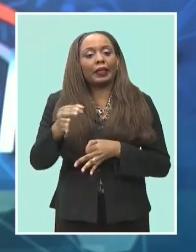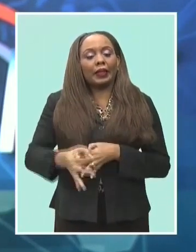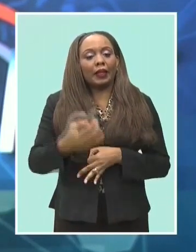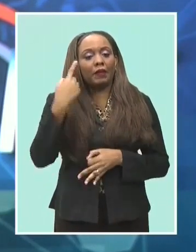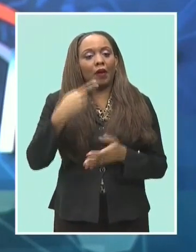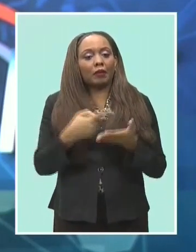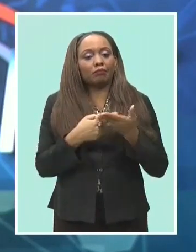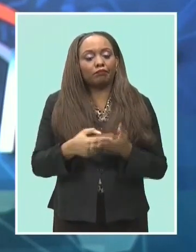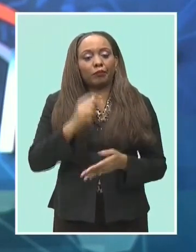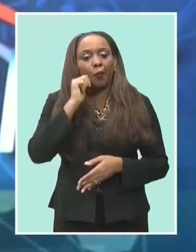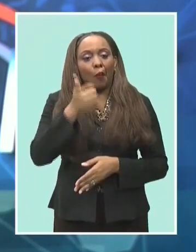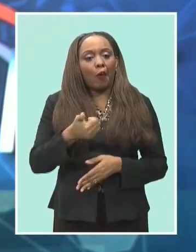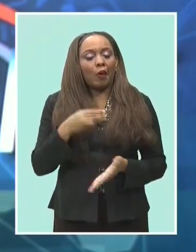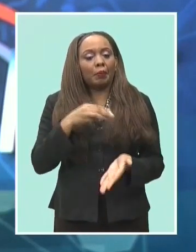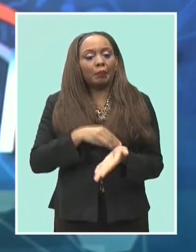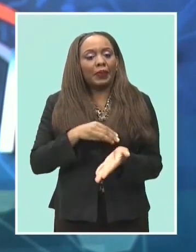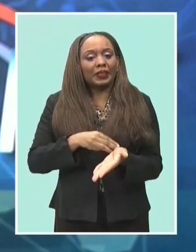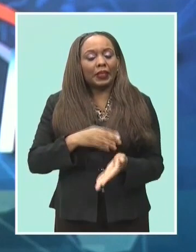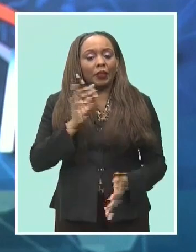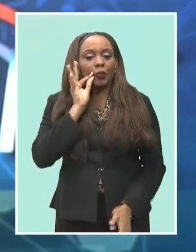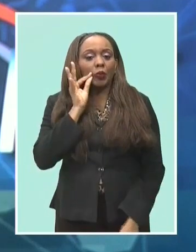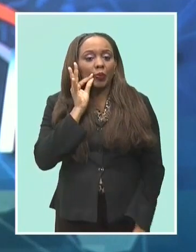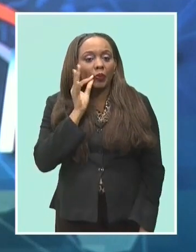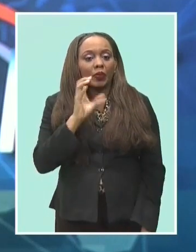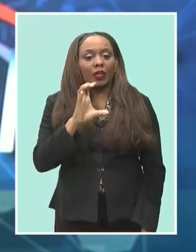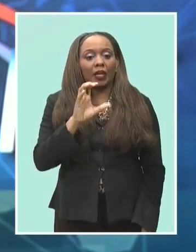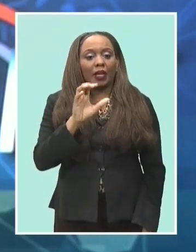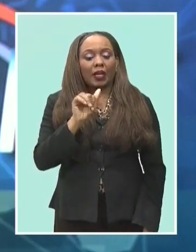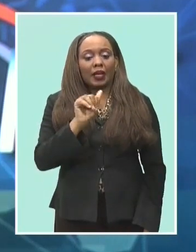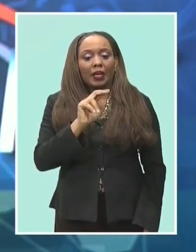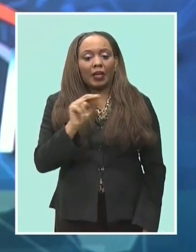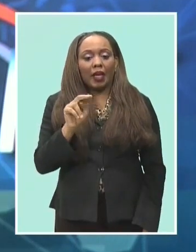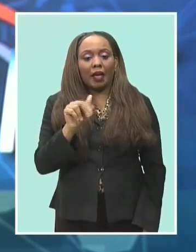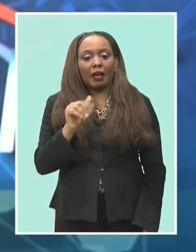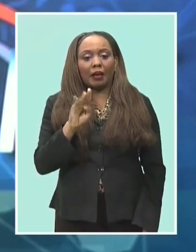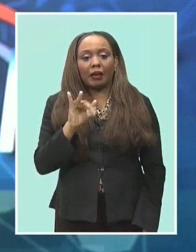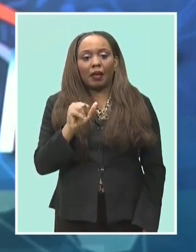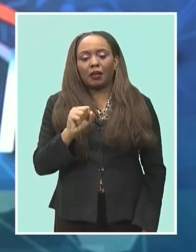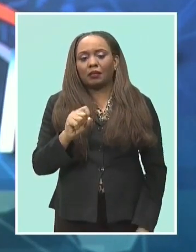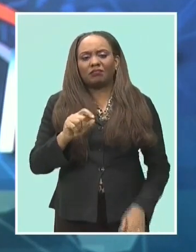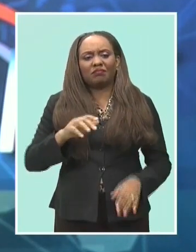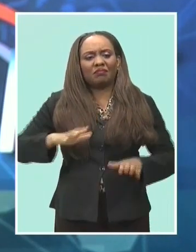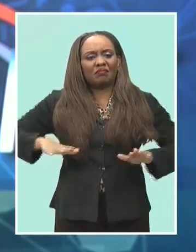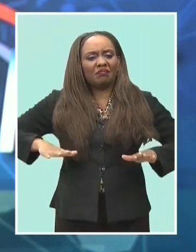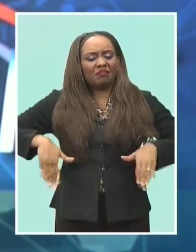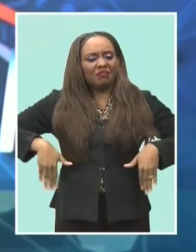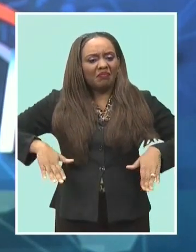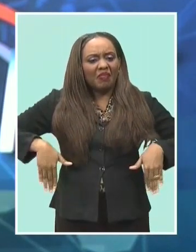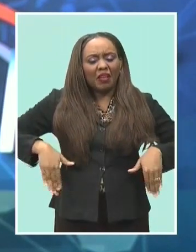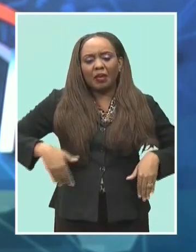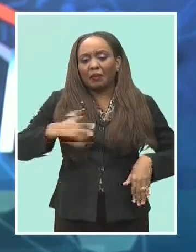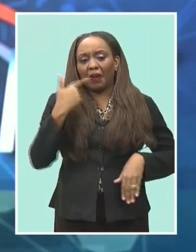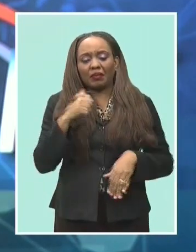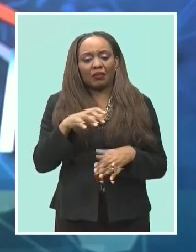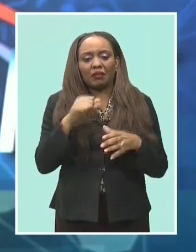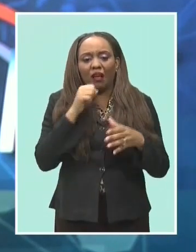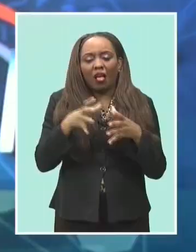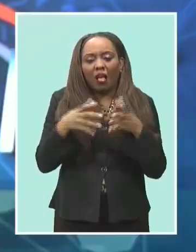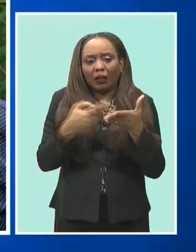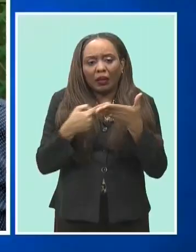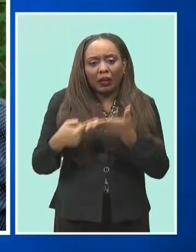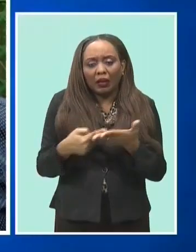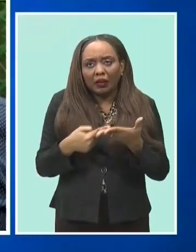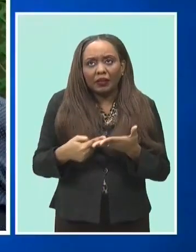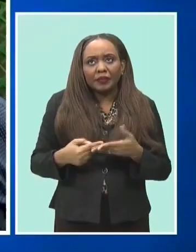According to him, the bill is on the order paper, but he doesn't believe there has been enough consultation on the matter.